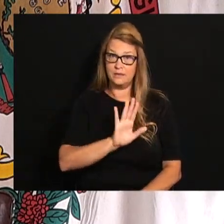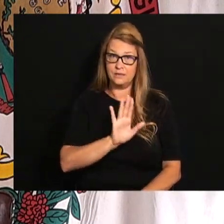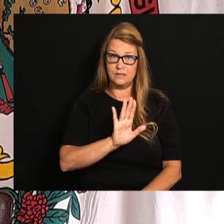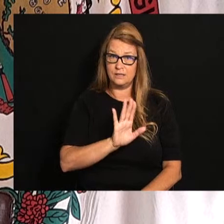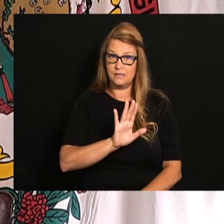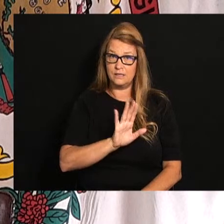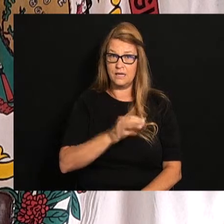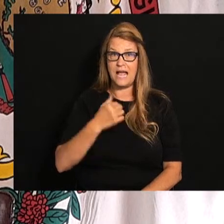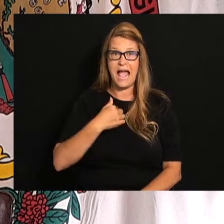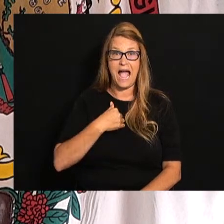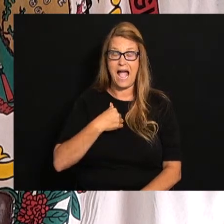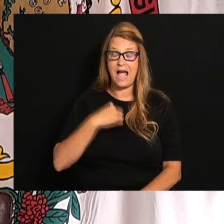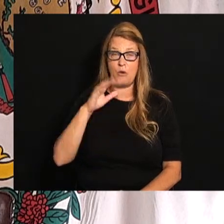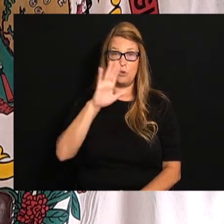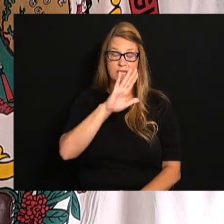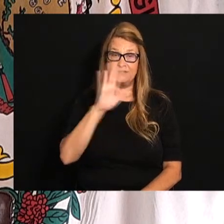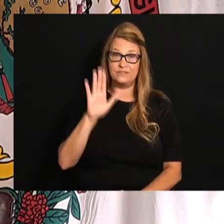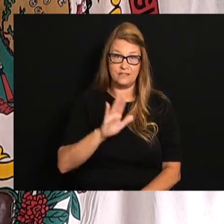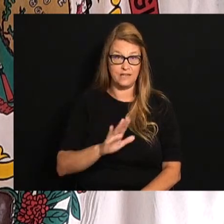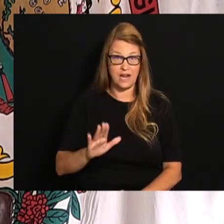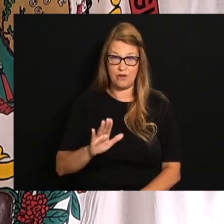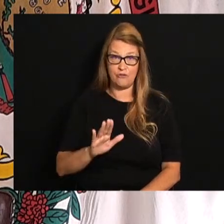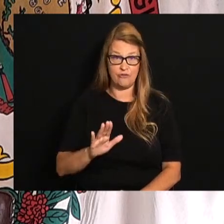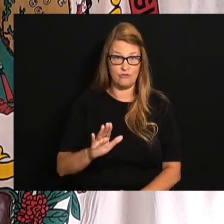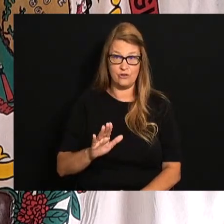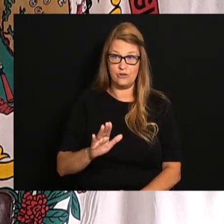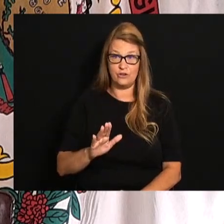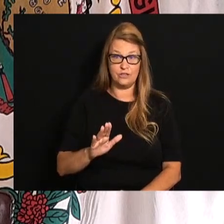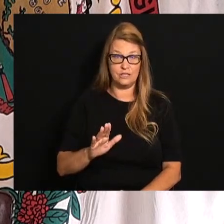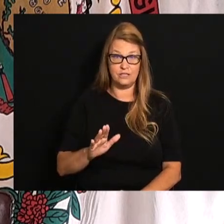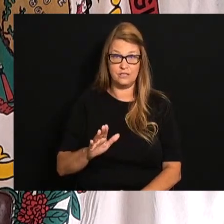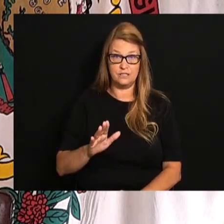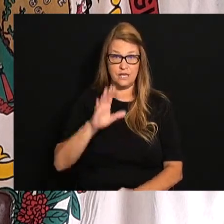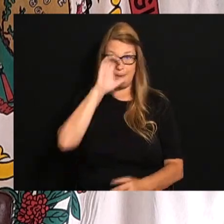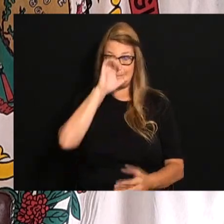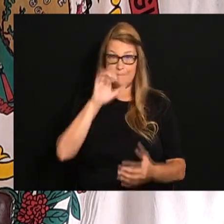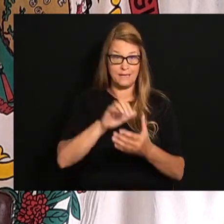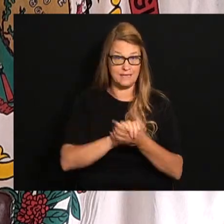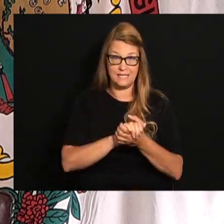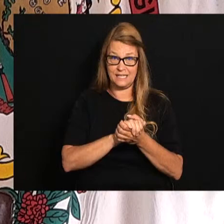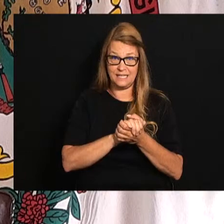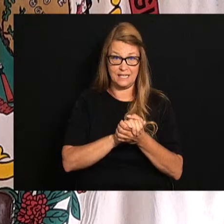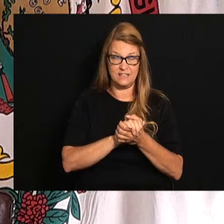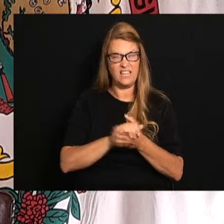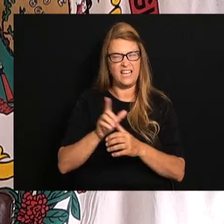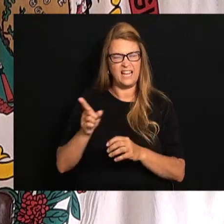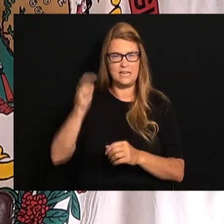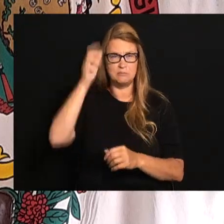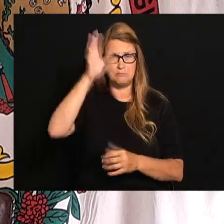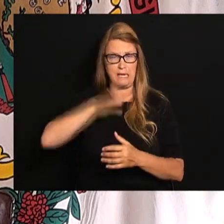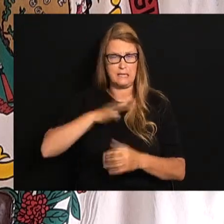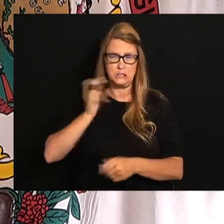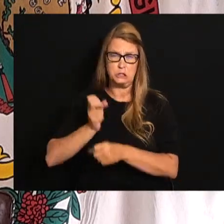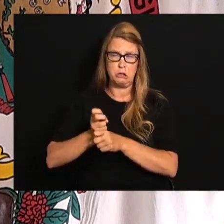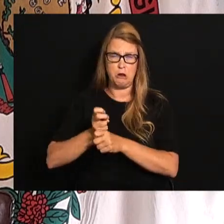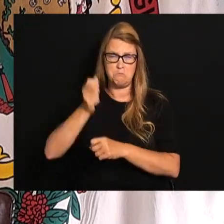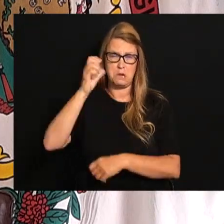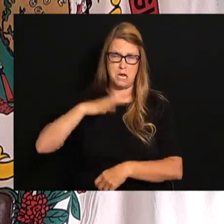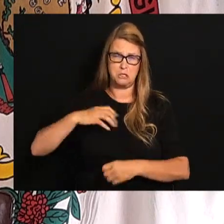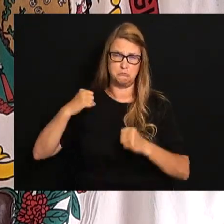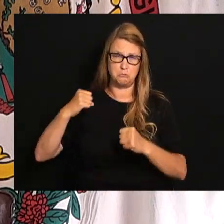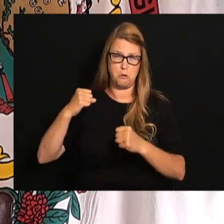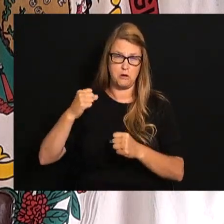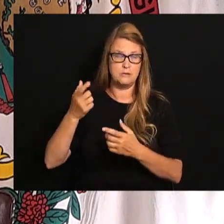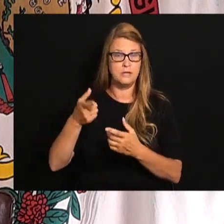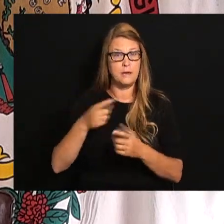I would have never in my life, I would have never believed such a thing. Now, this is a tough guy. He said, but I